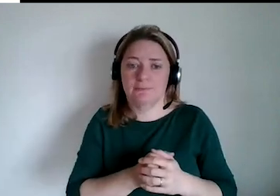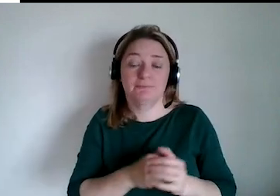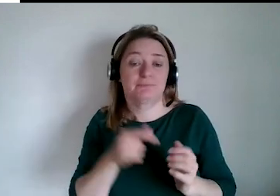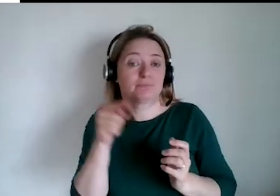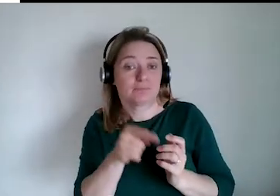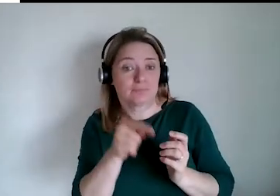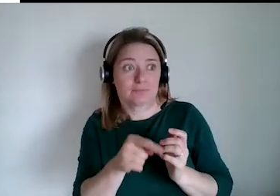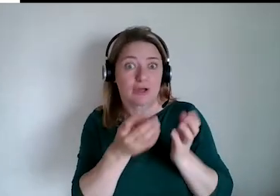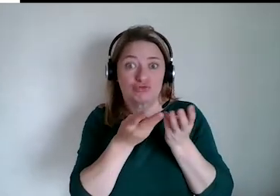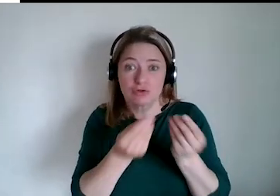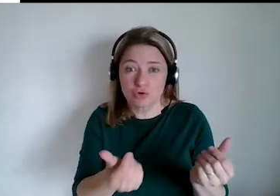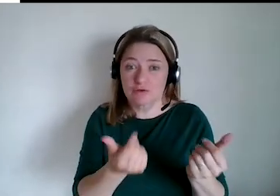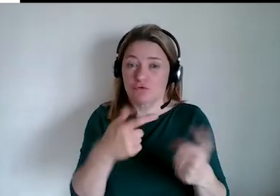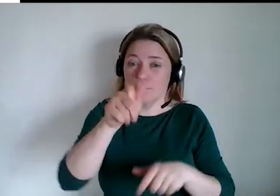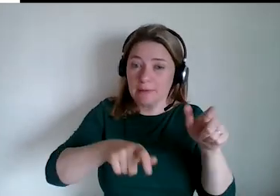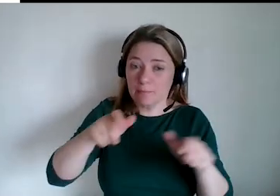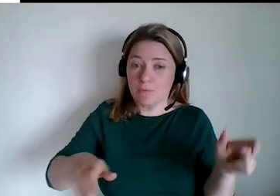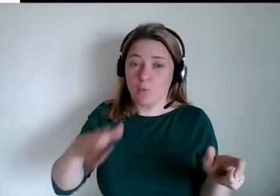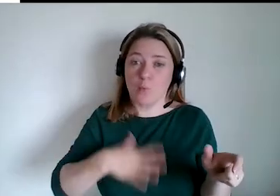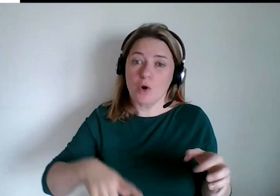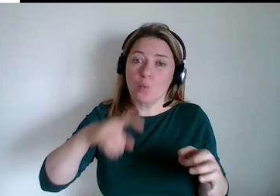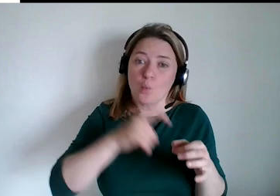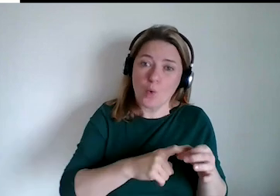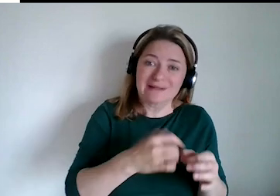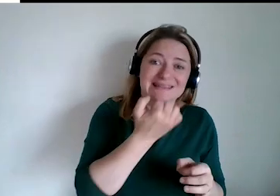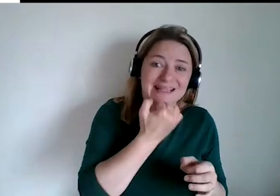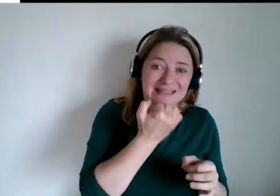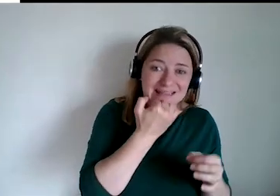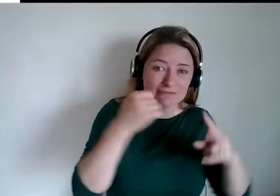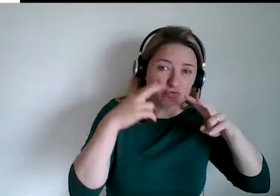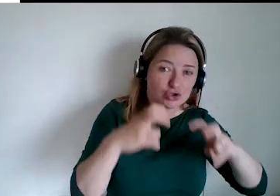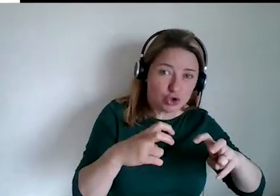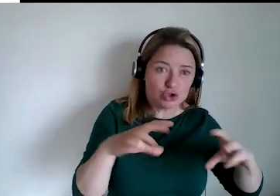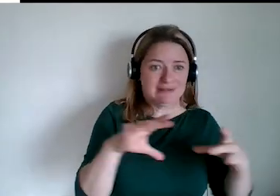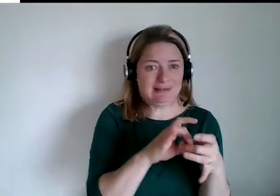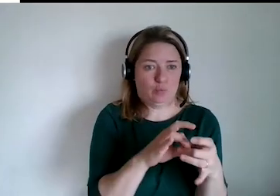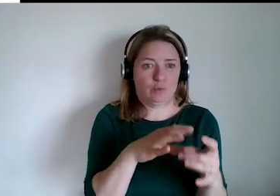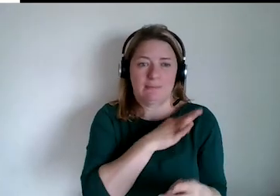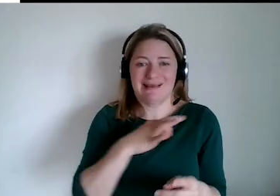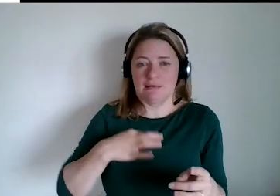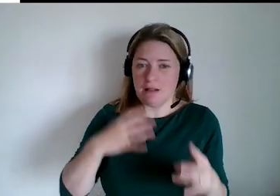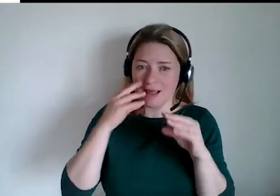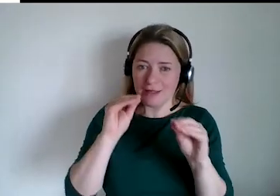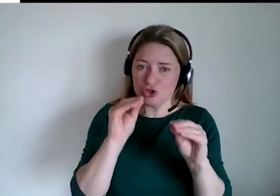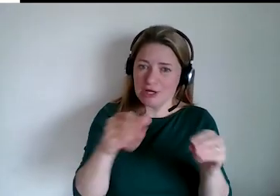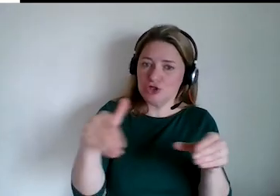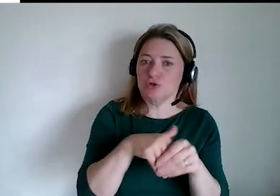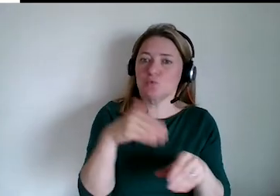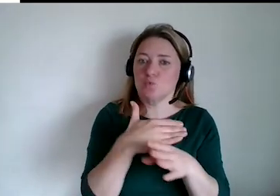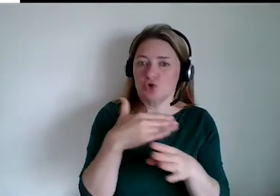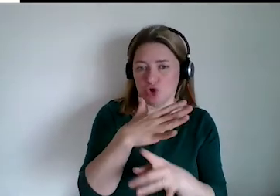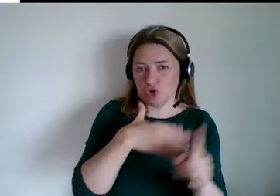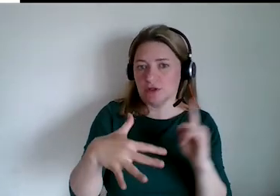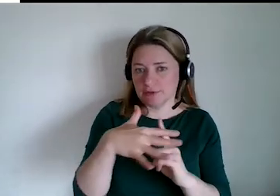resource for people who want to do quantitative research related to medical education and workforce. So